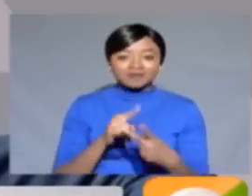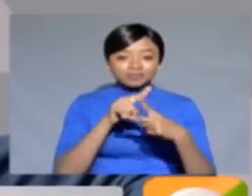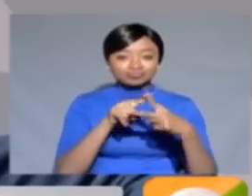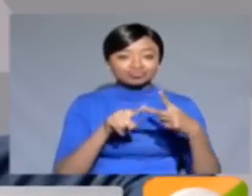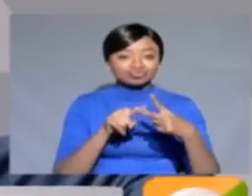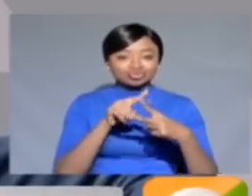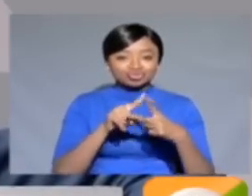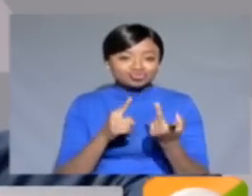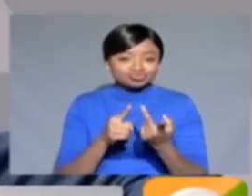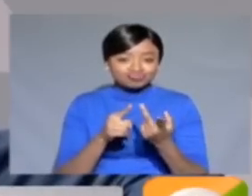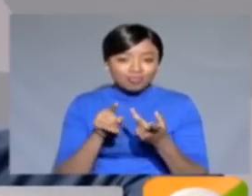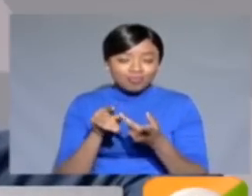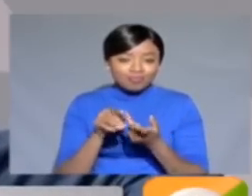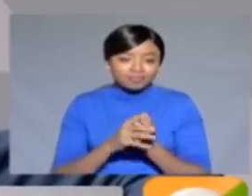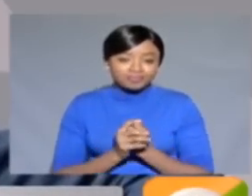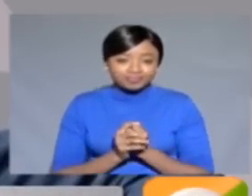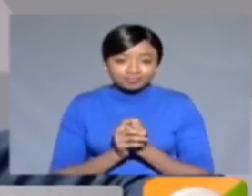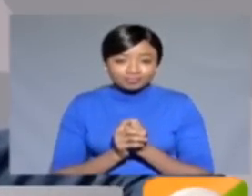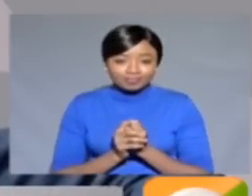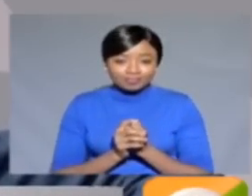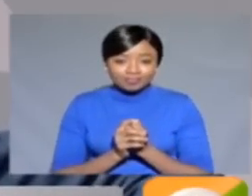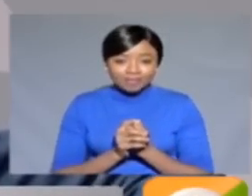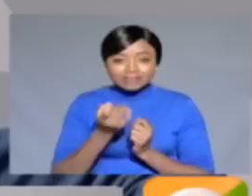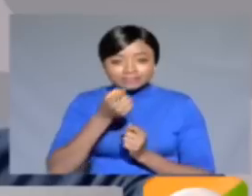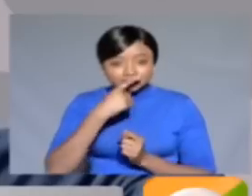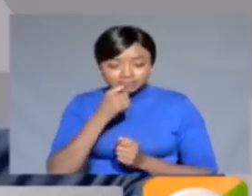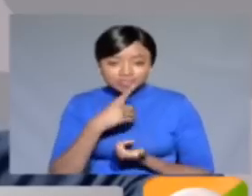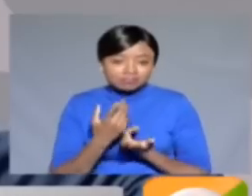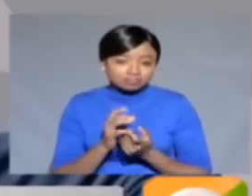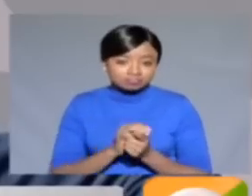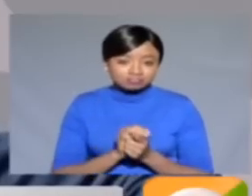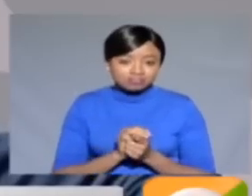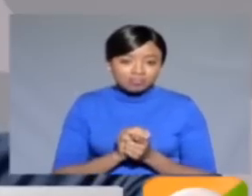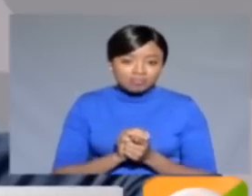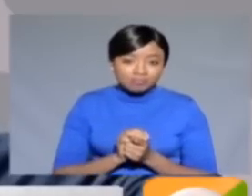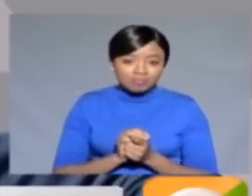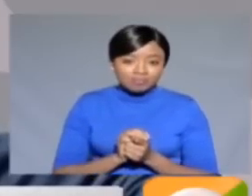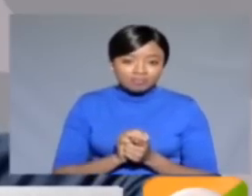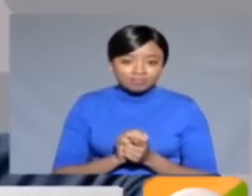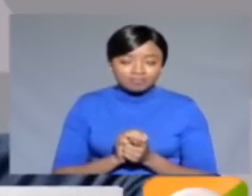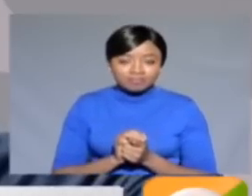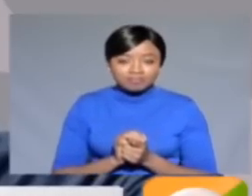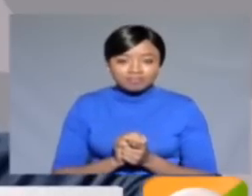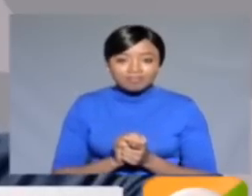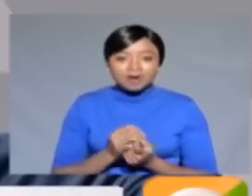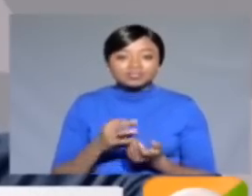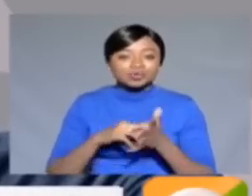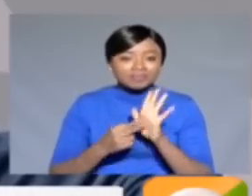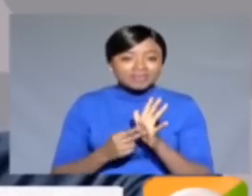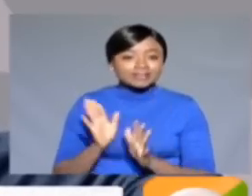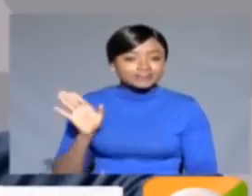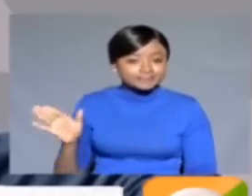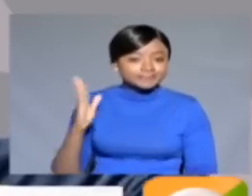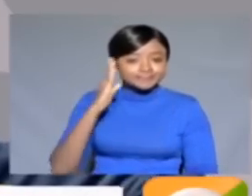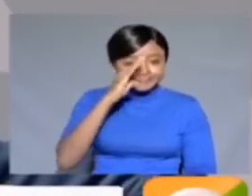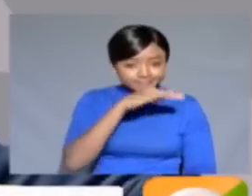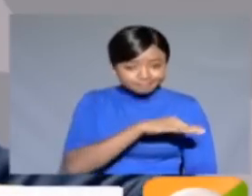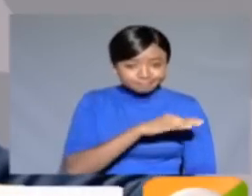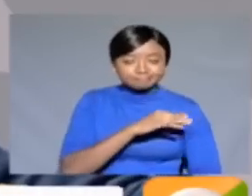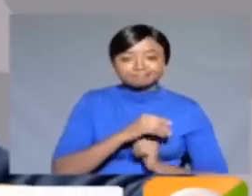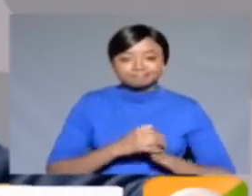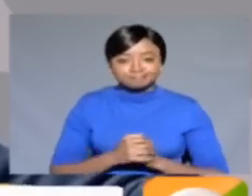of chemotherapy, and it's like three chemotherapy a day for 10